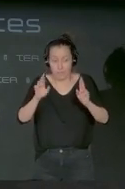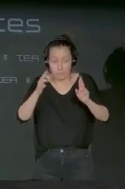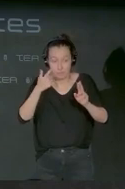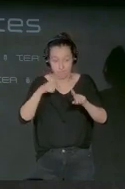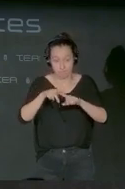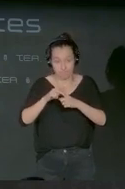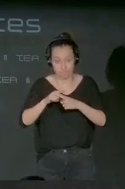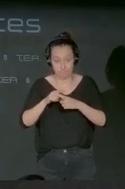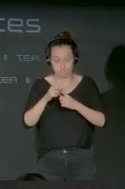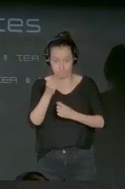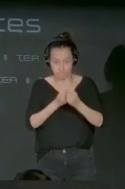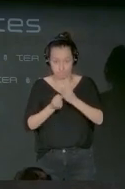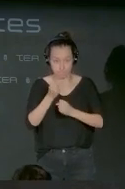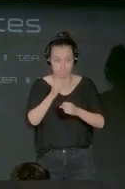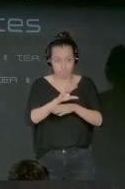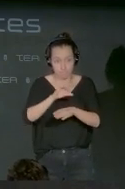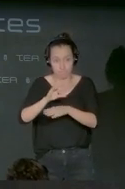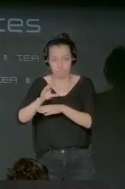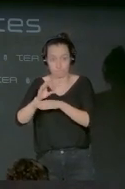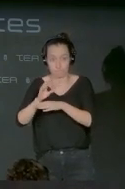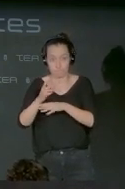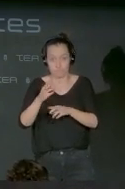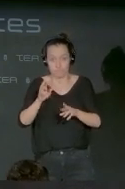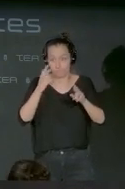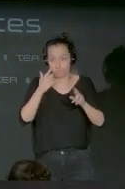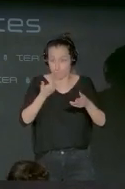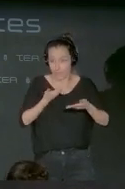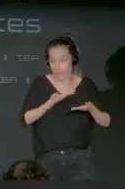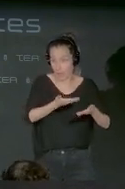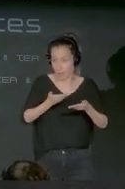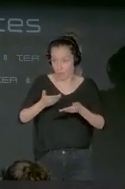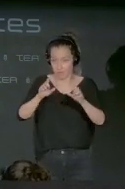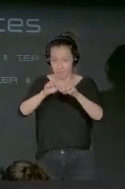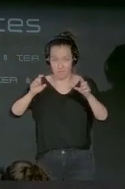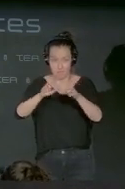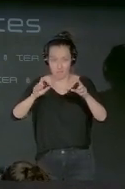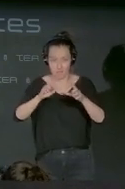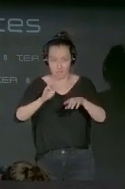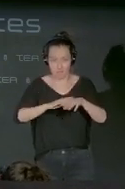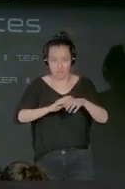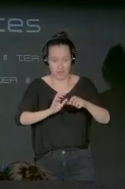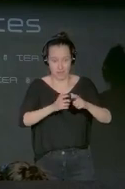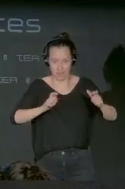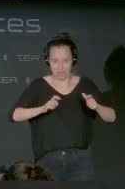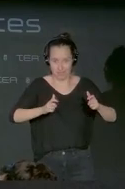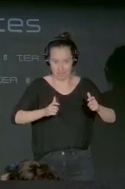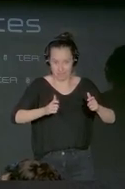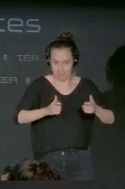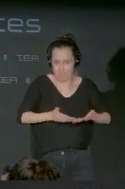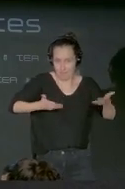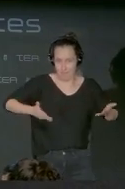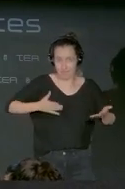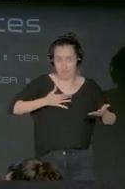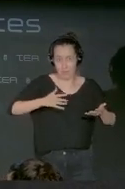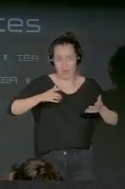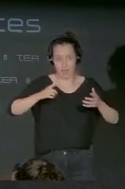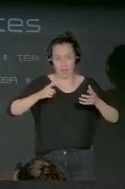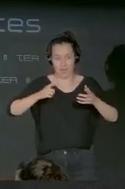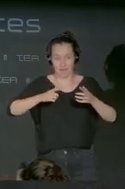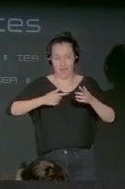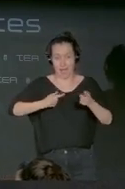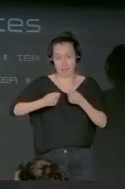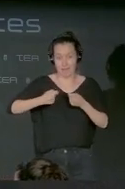of the industry. It's not that all companies need to be micro, it's not that all companies need to be global. You know, there's